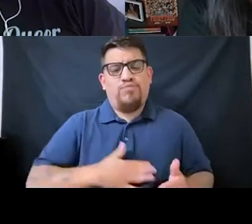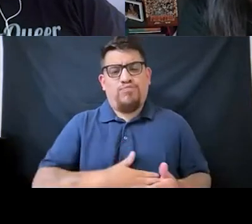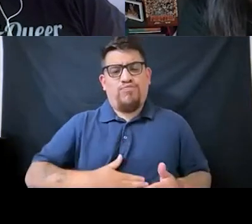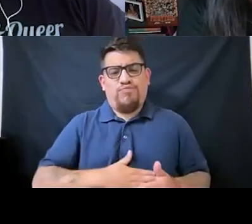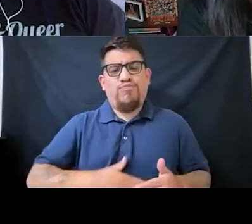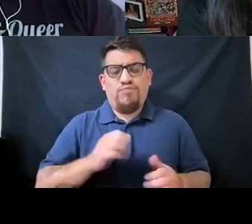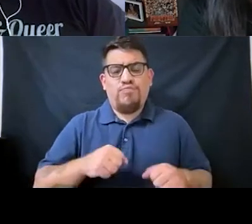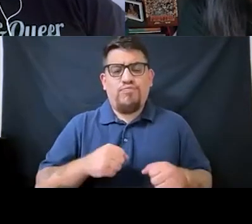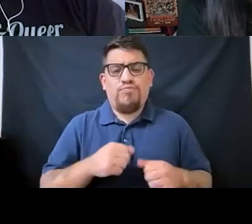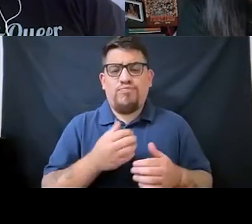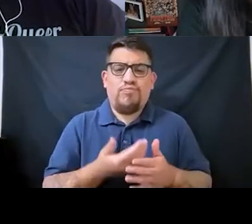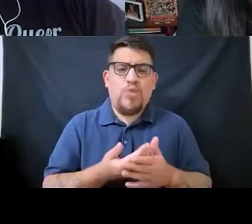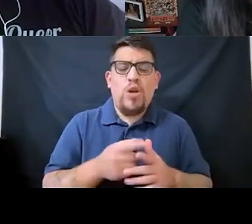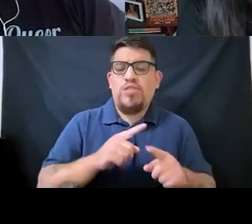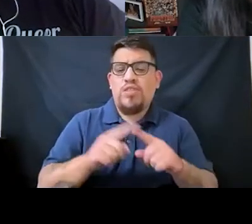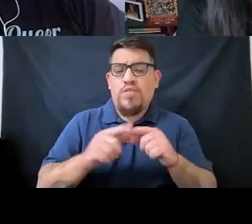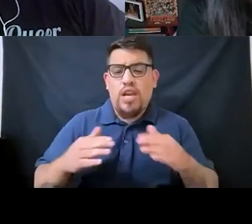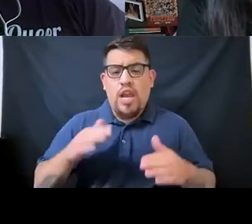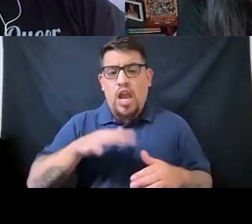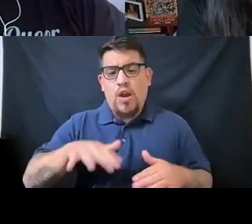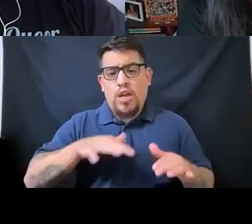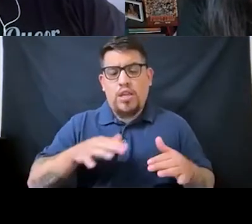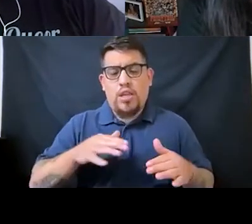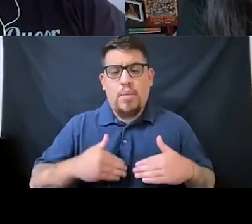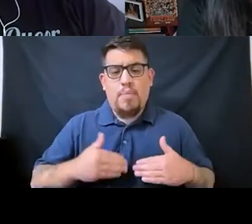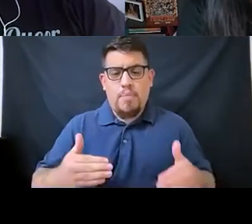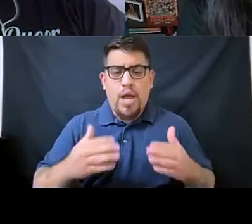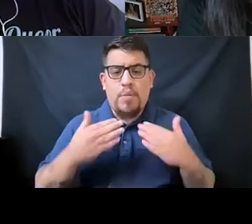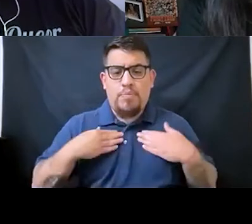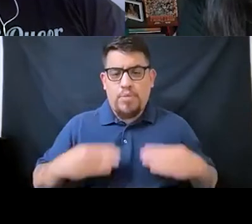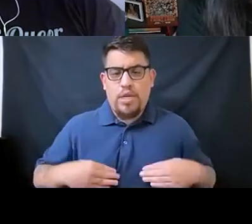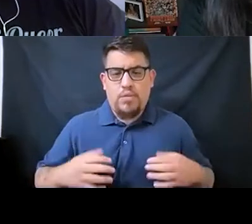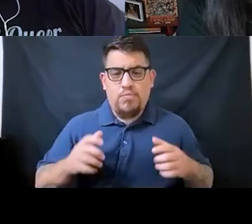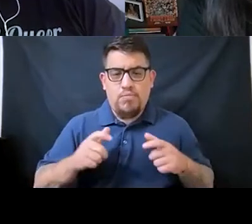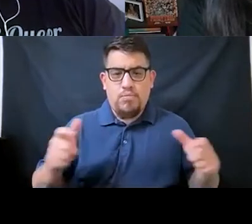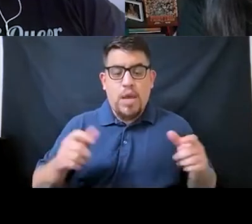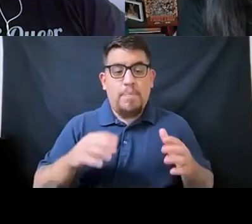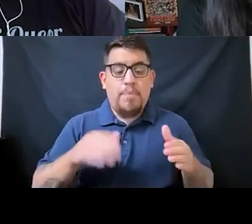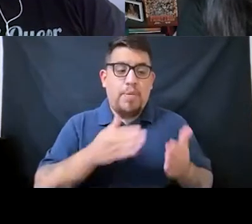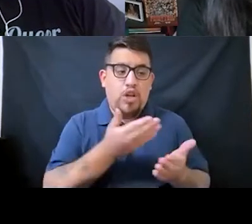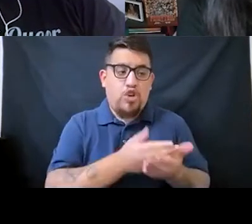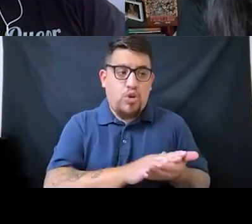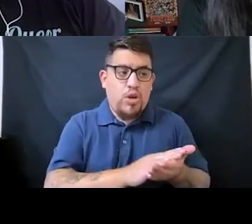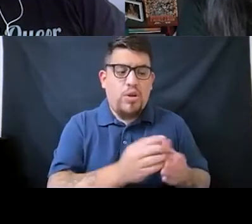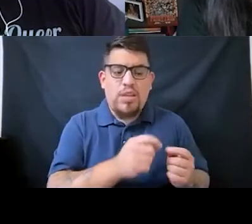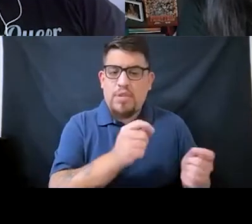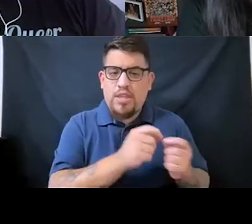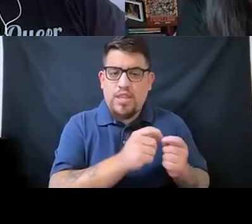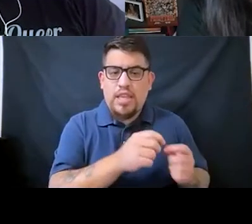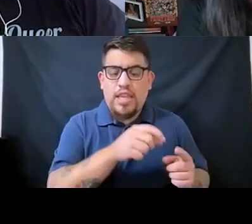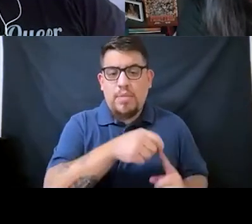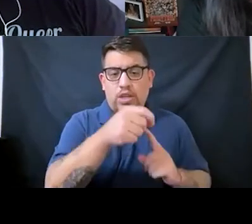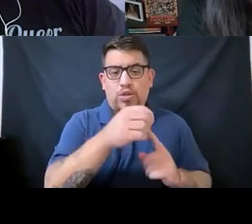belly or other areas of their bodies that have grown. They may cook or buy special foods for the gainer. They